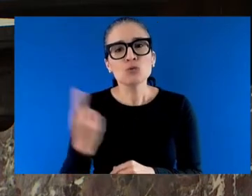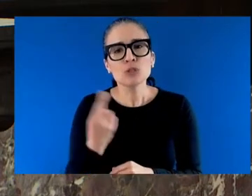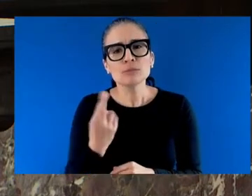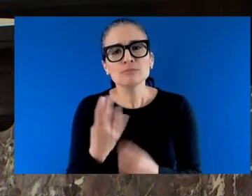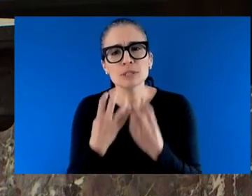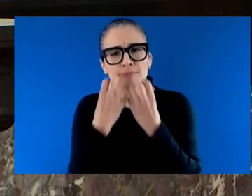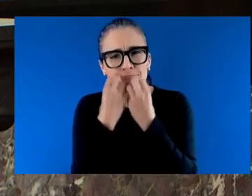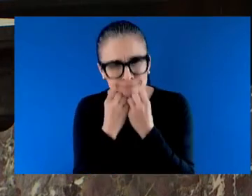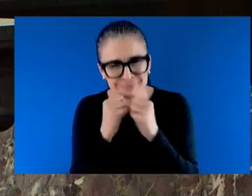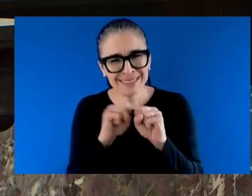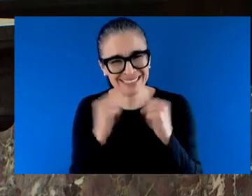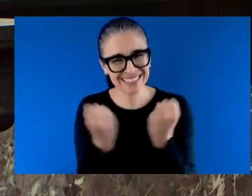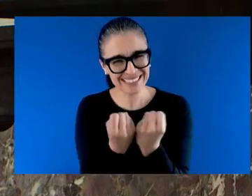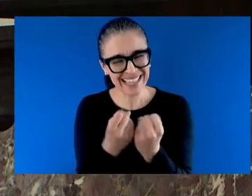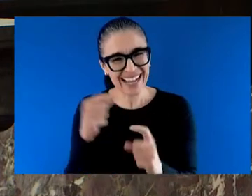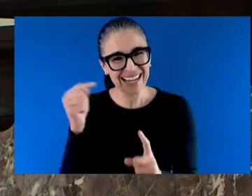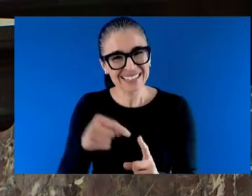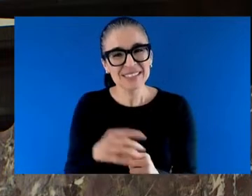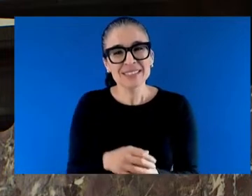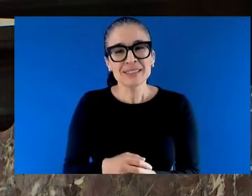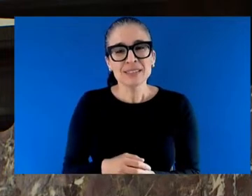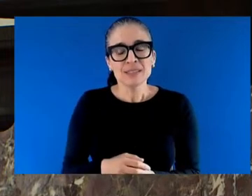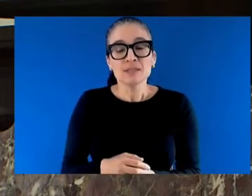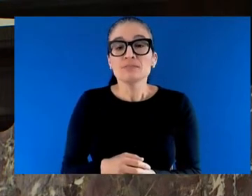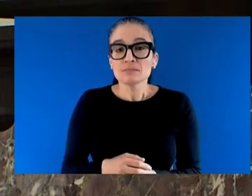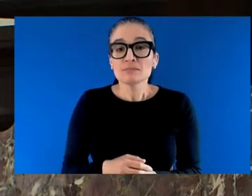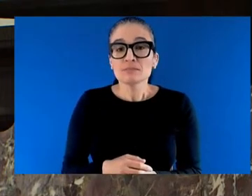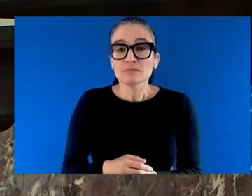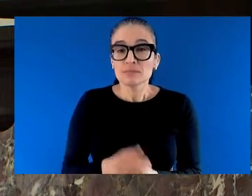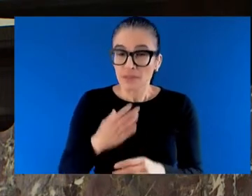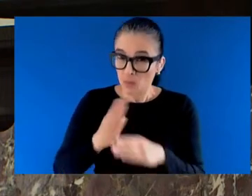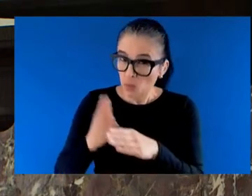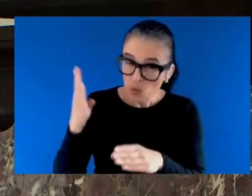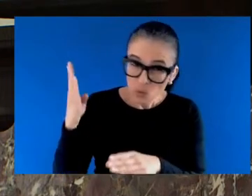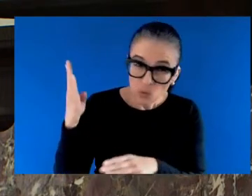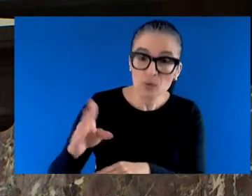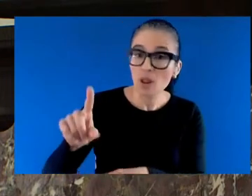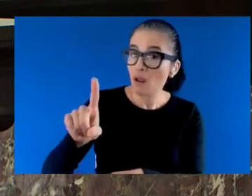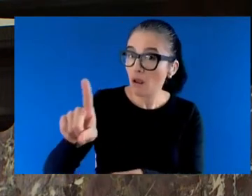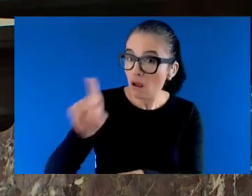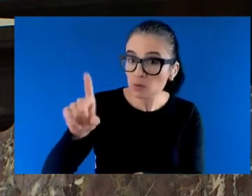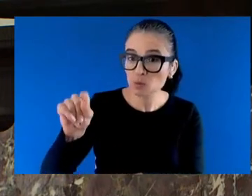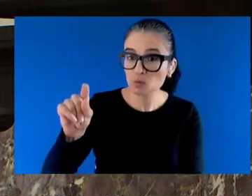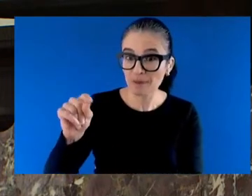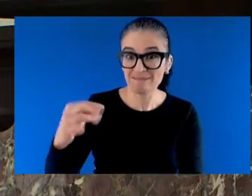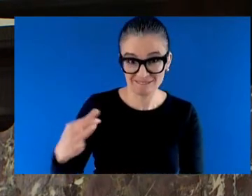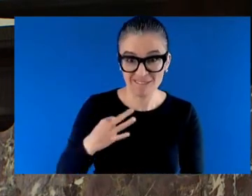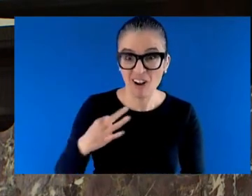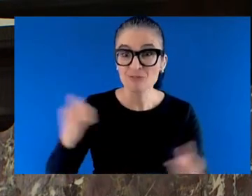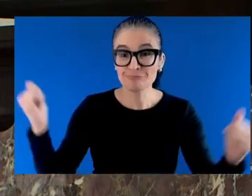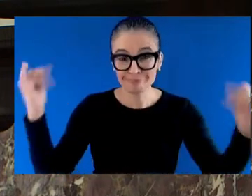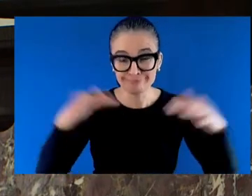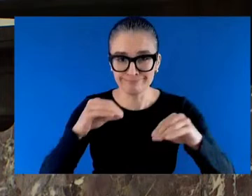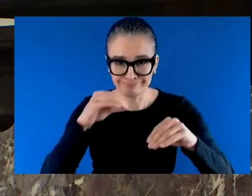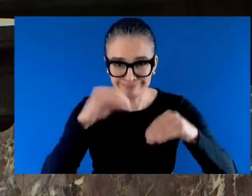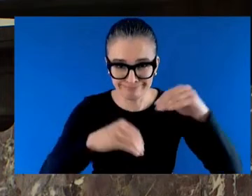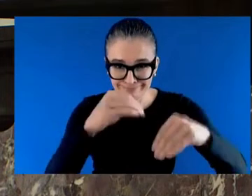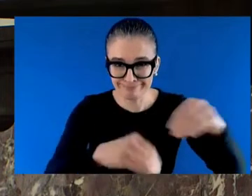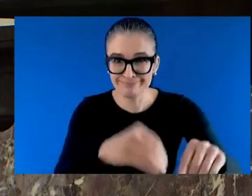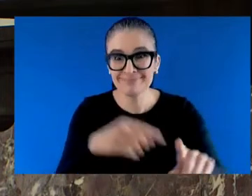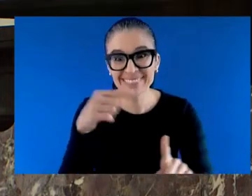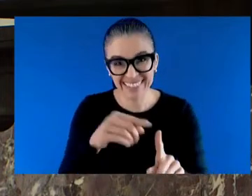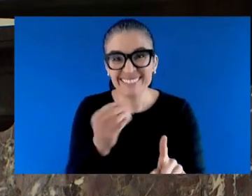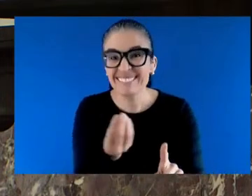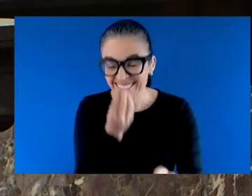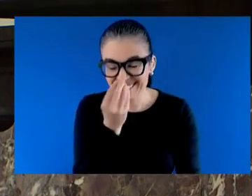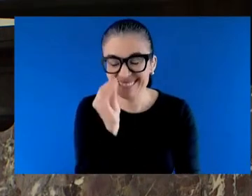came together to plant a fourth Miyawaki forest in Richmond, BC. While working, I had some discussion that I wish to share in this chamber.